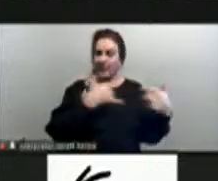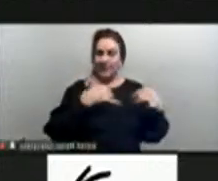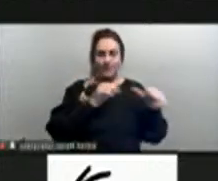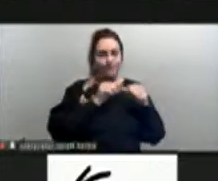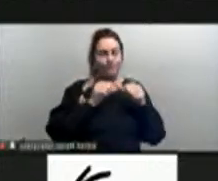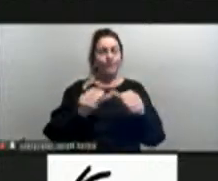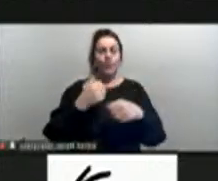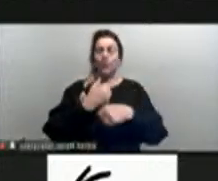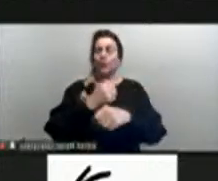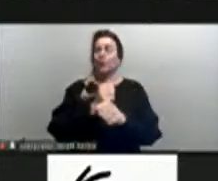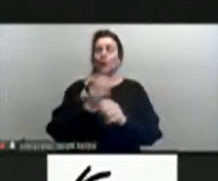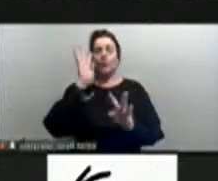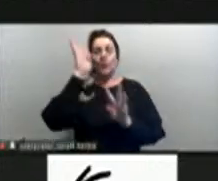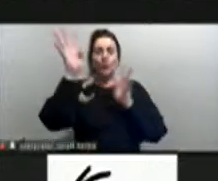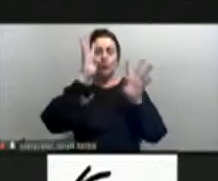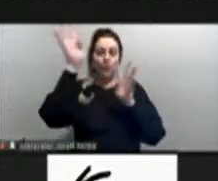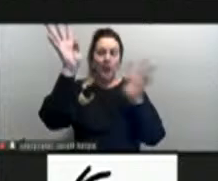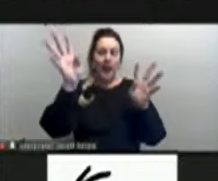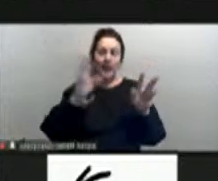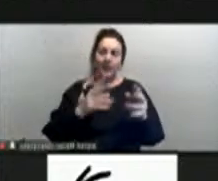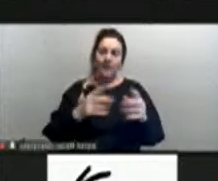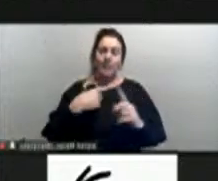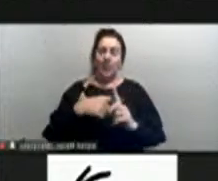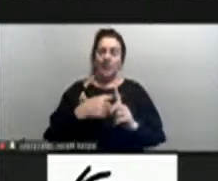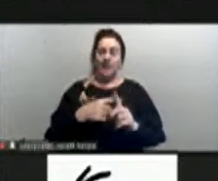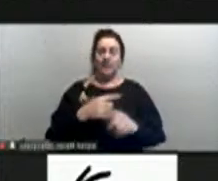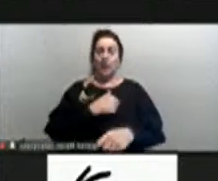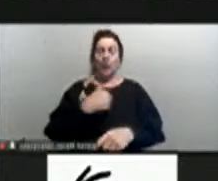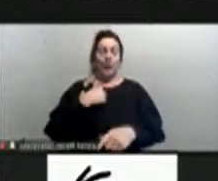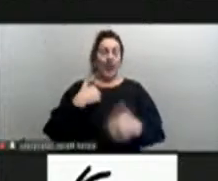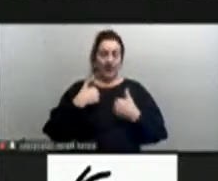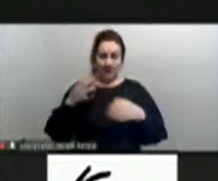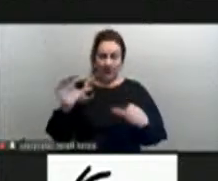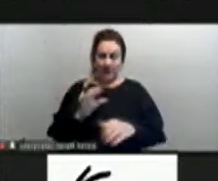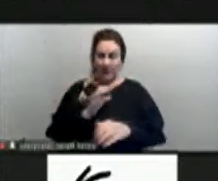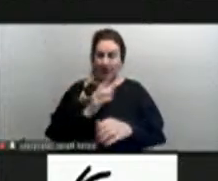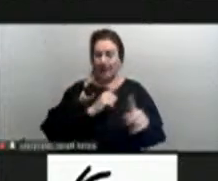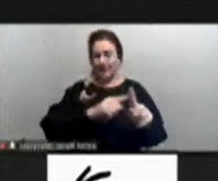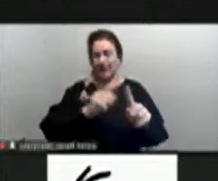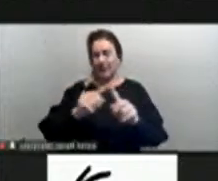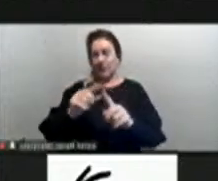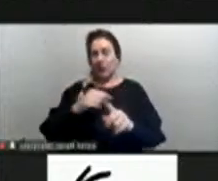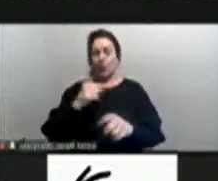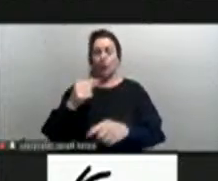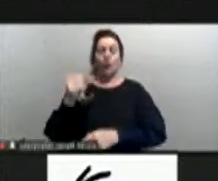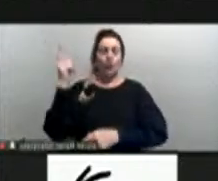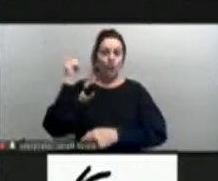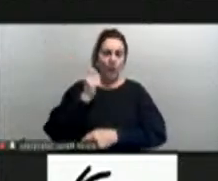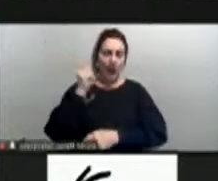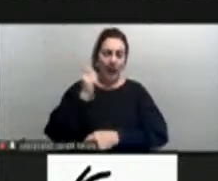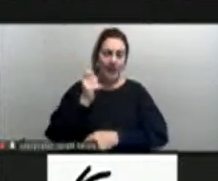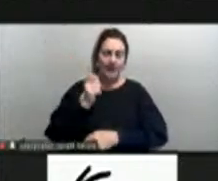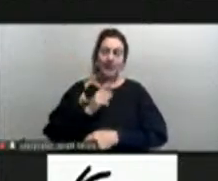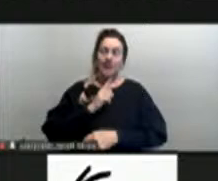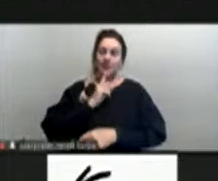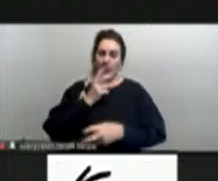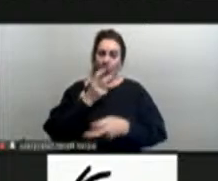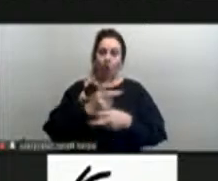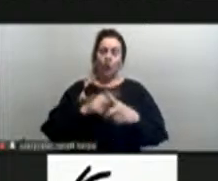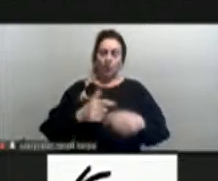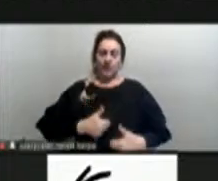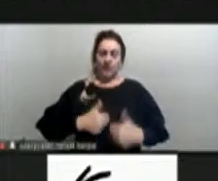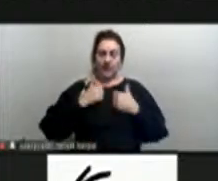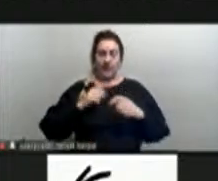to the Miami-Dade County Department of Cultural Affairs, the Miami Foundation, and numerous grants, it has been possible to survive. The arts will be one of the